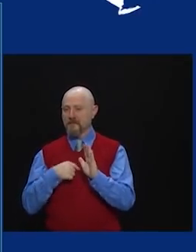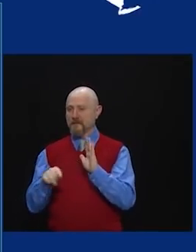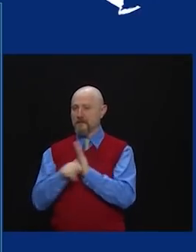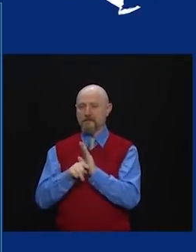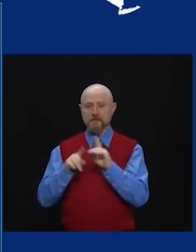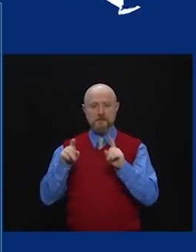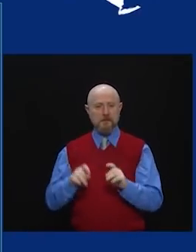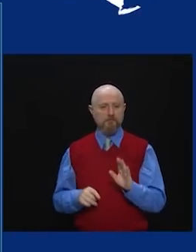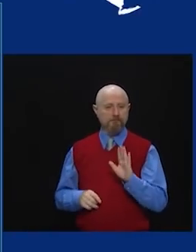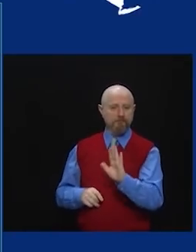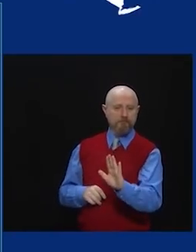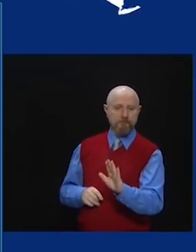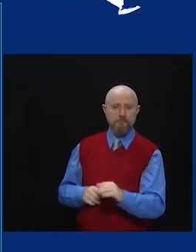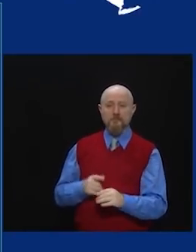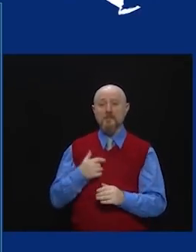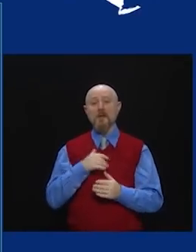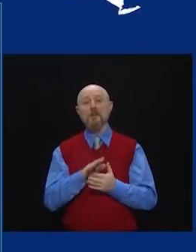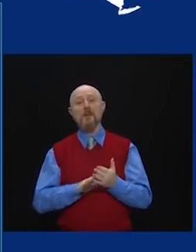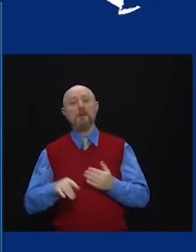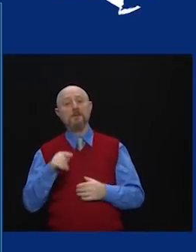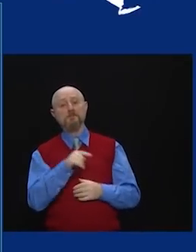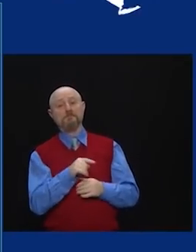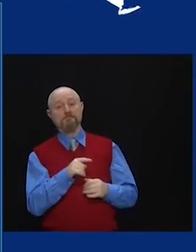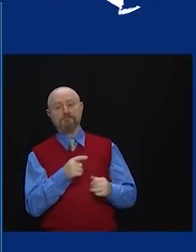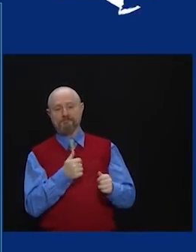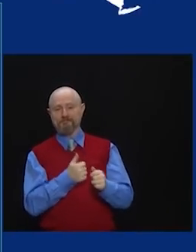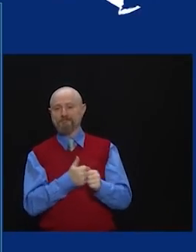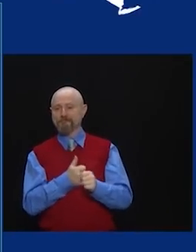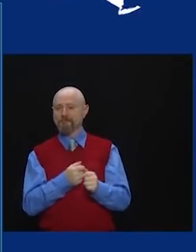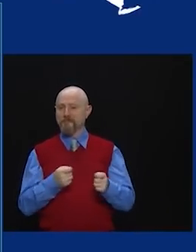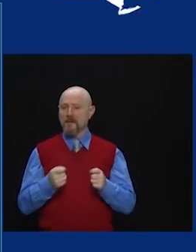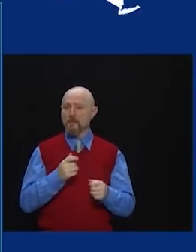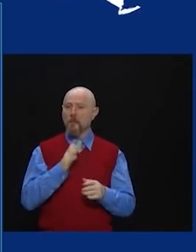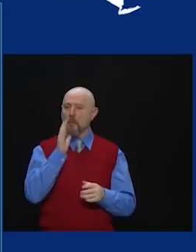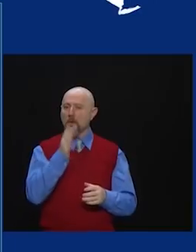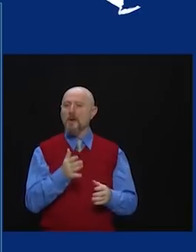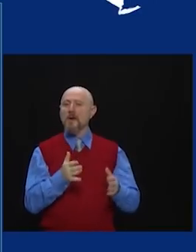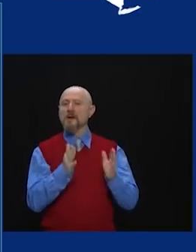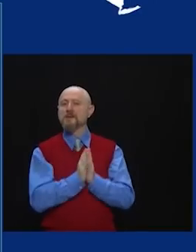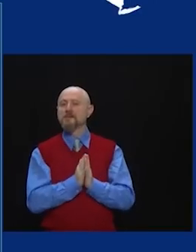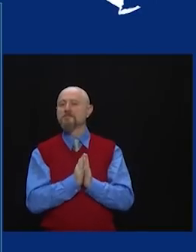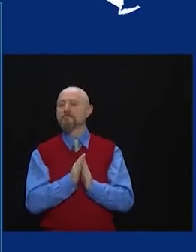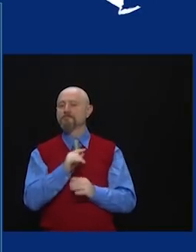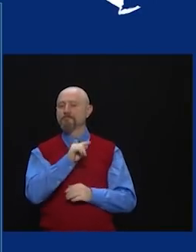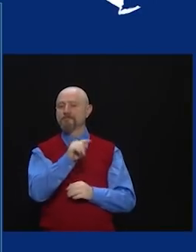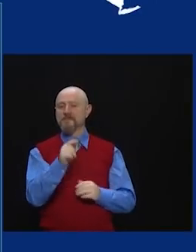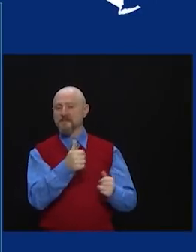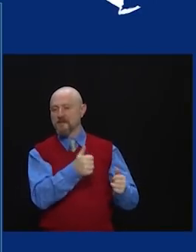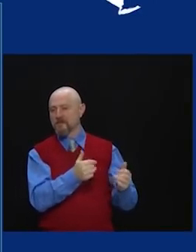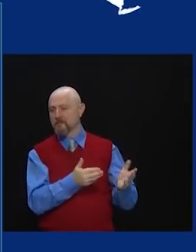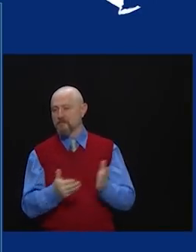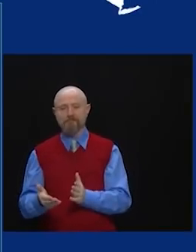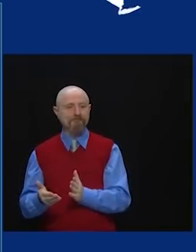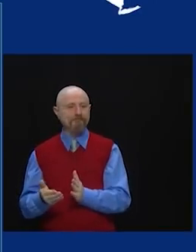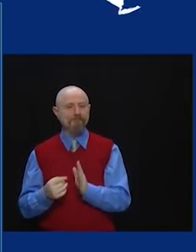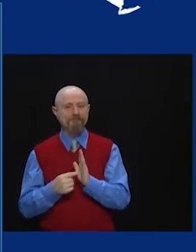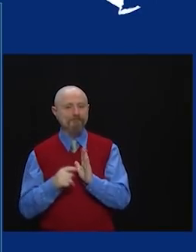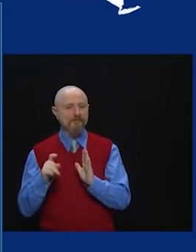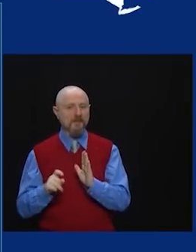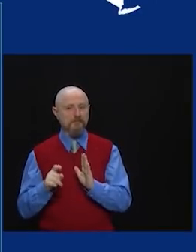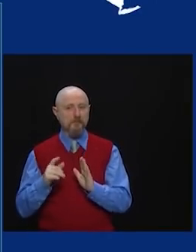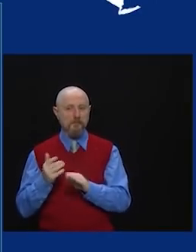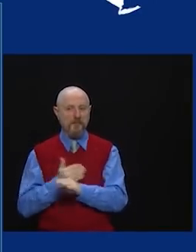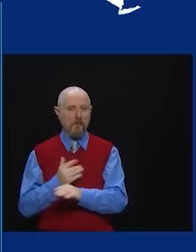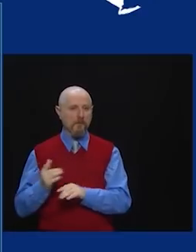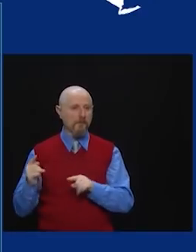asking students to show proof of a negative test when they return, and also surveillance testing for them when they return, when they're physically present on